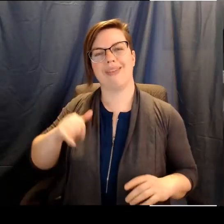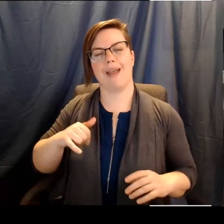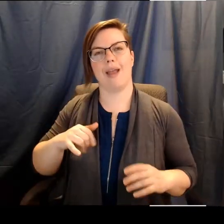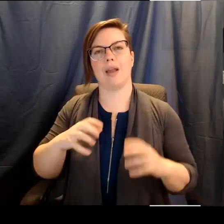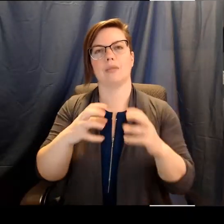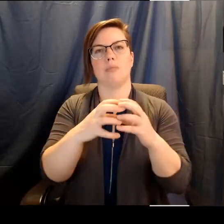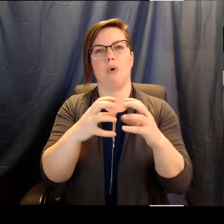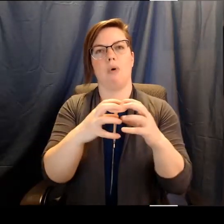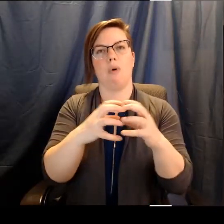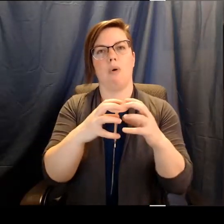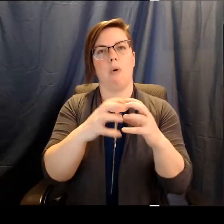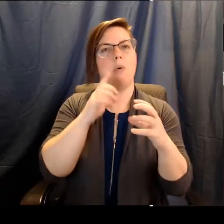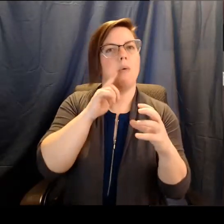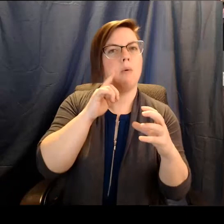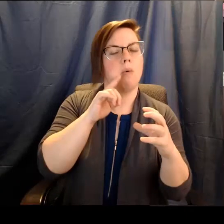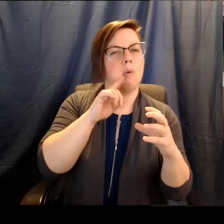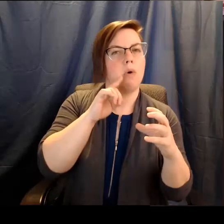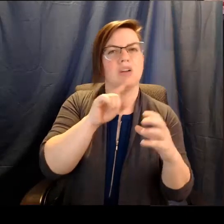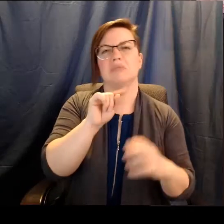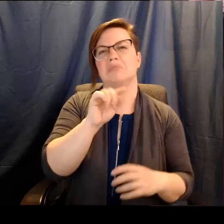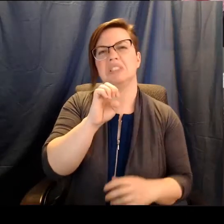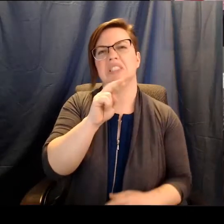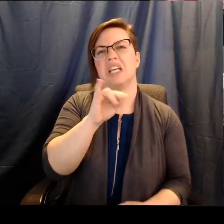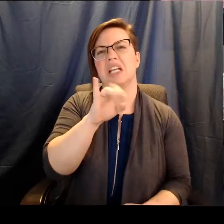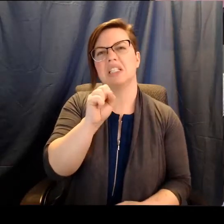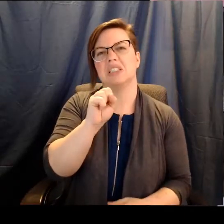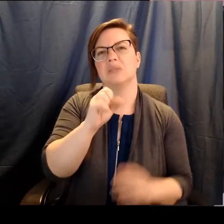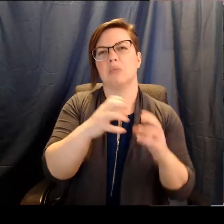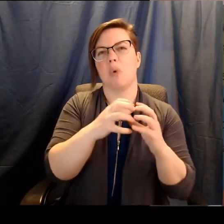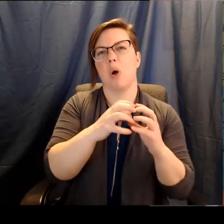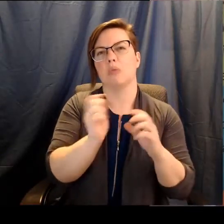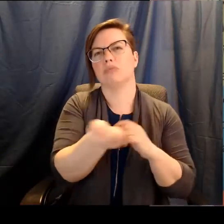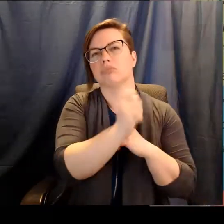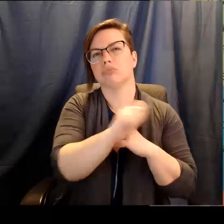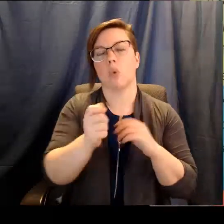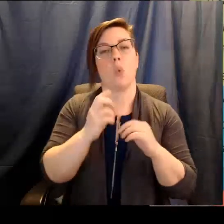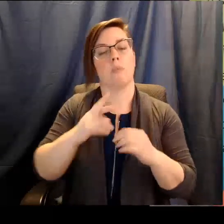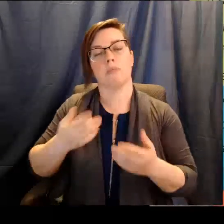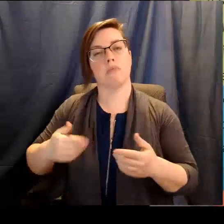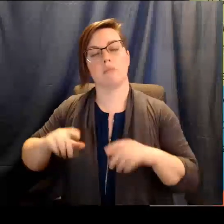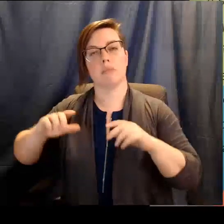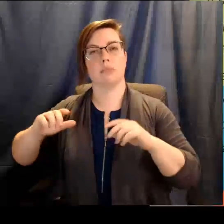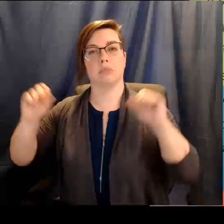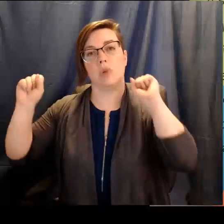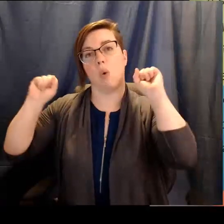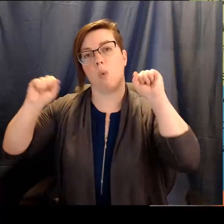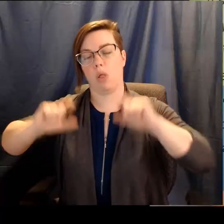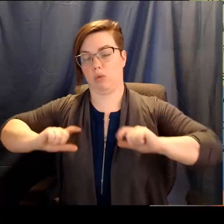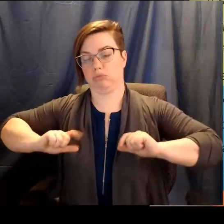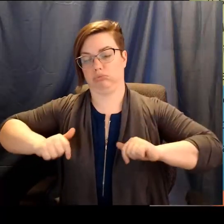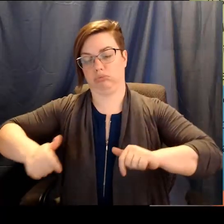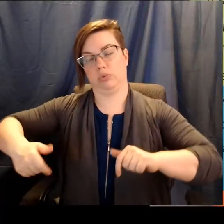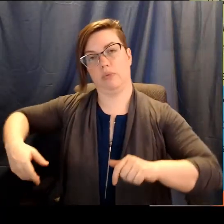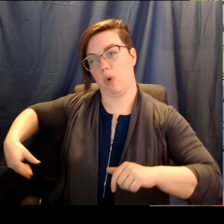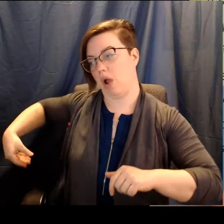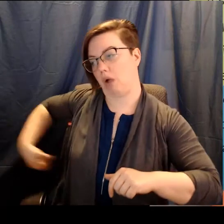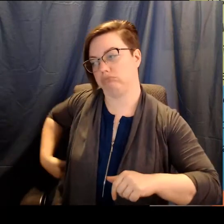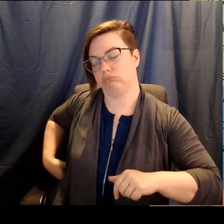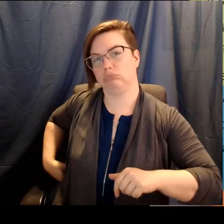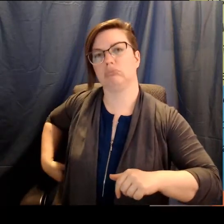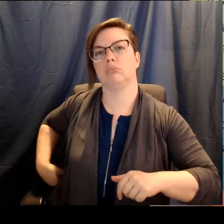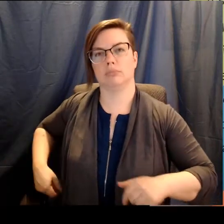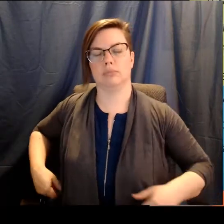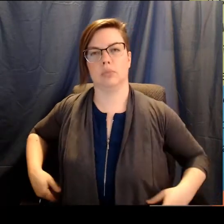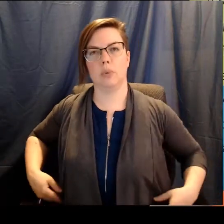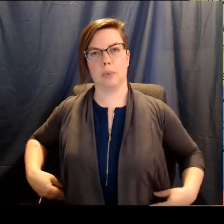we've put it on that curve of her back so that she's well supported to maintain this curve, right? As you look down at